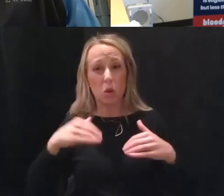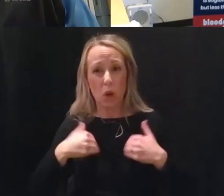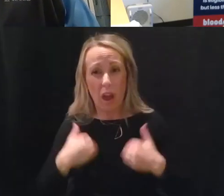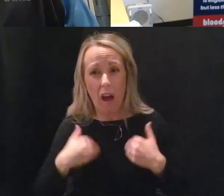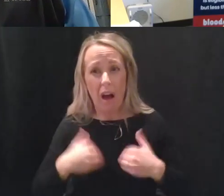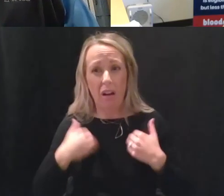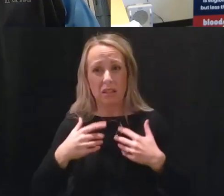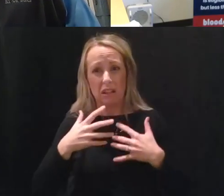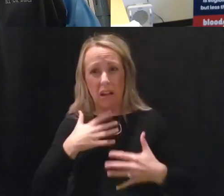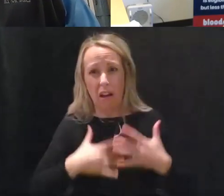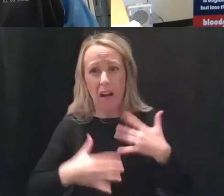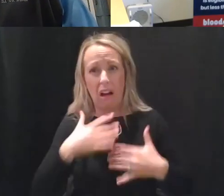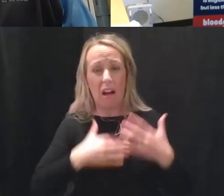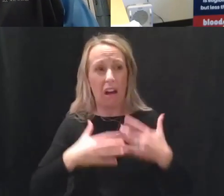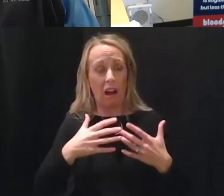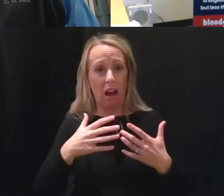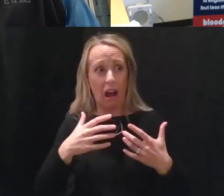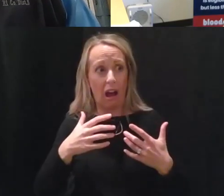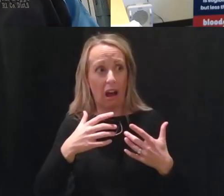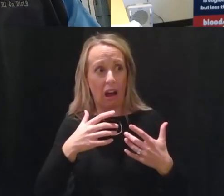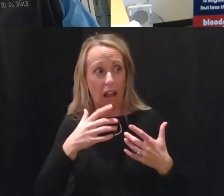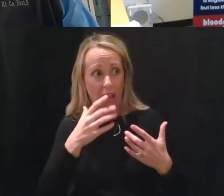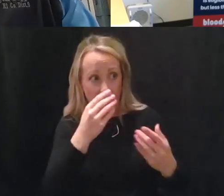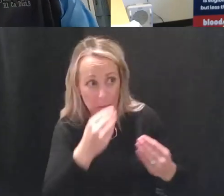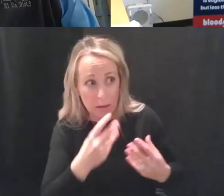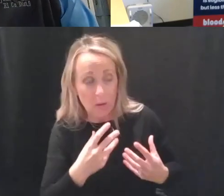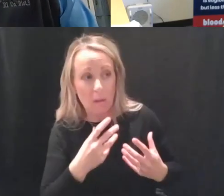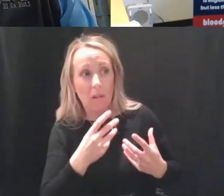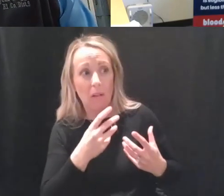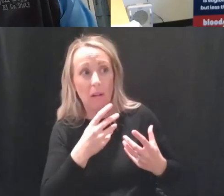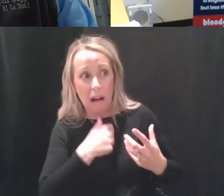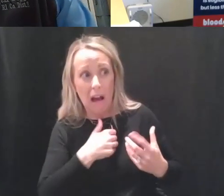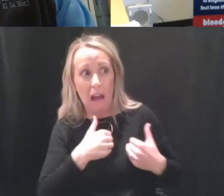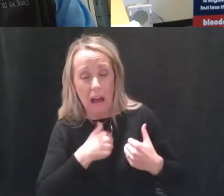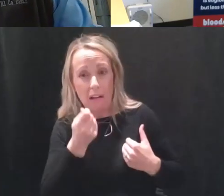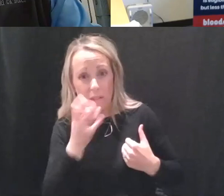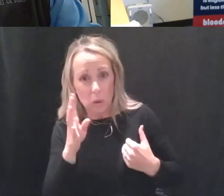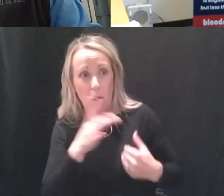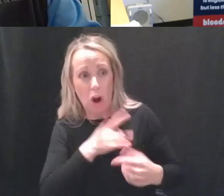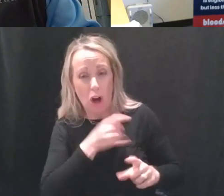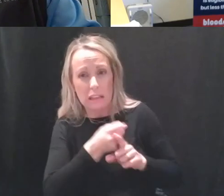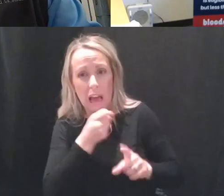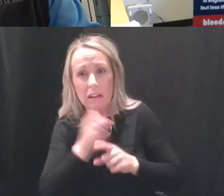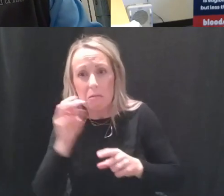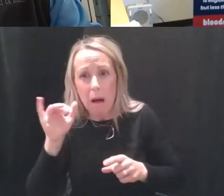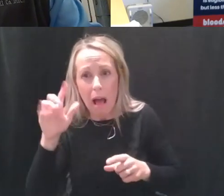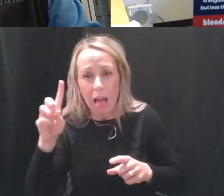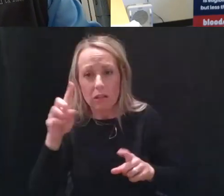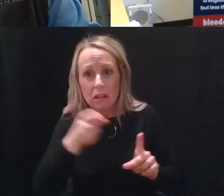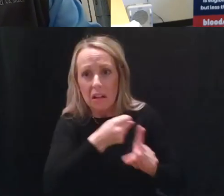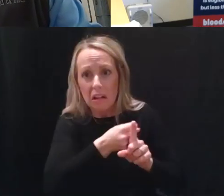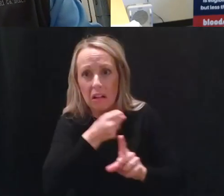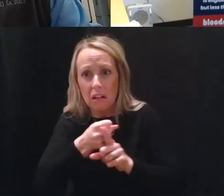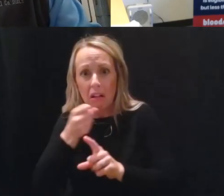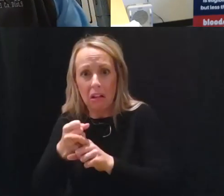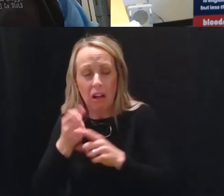treating me for heart attacks and the COVID. And they started they were putting IVs on me. I'm not sure what